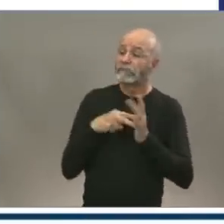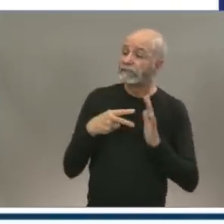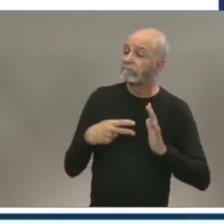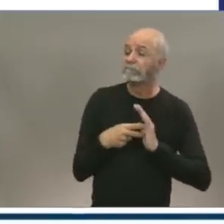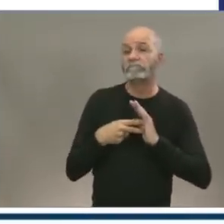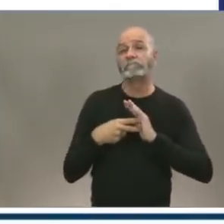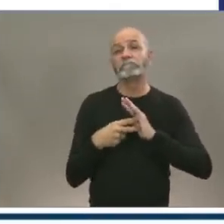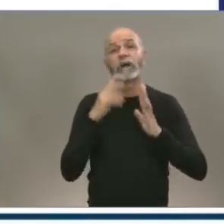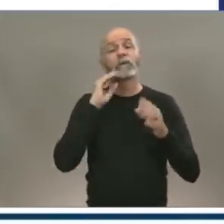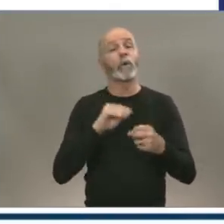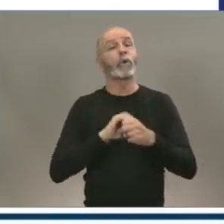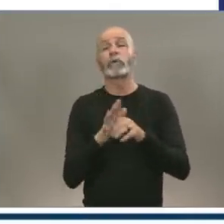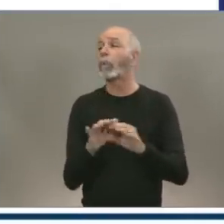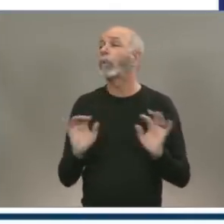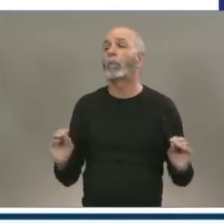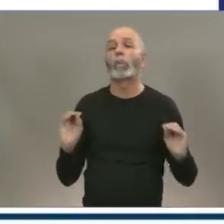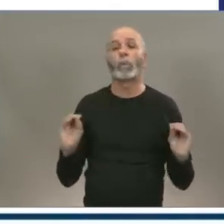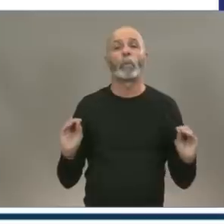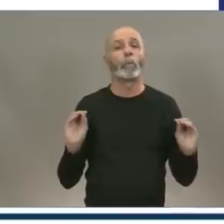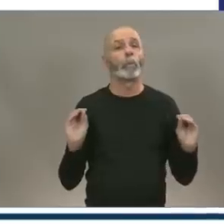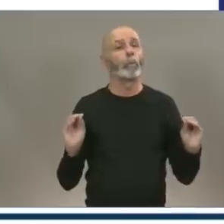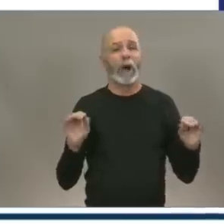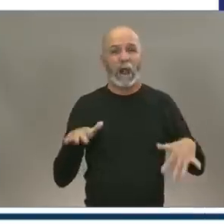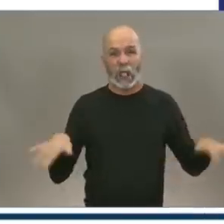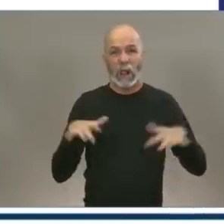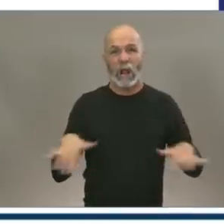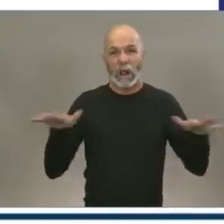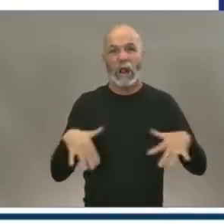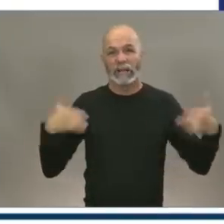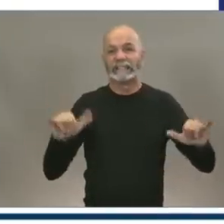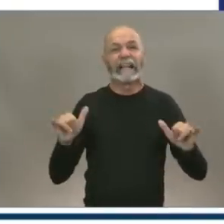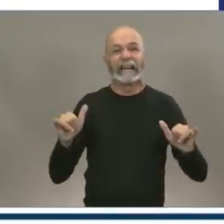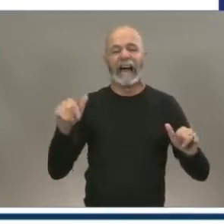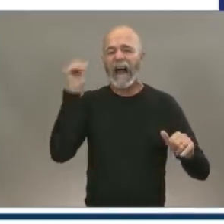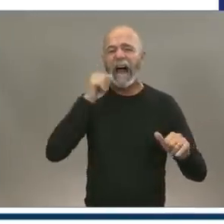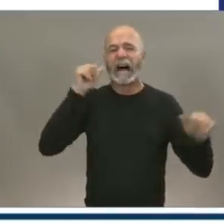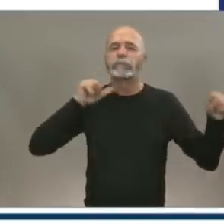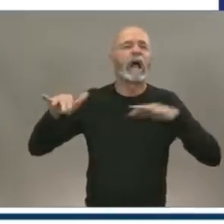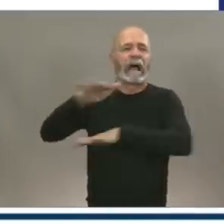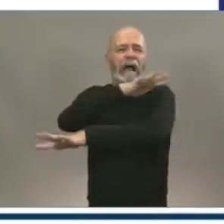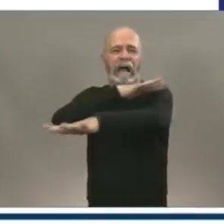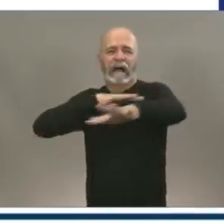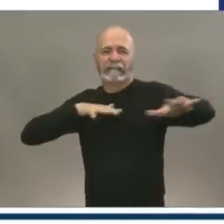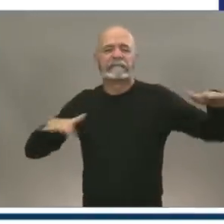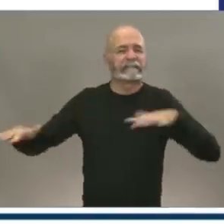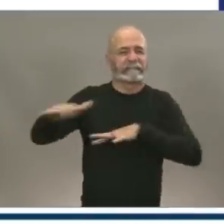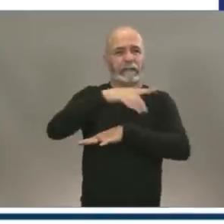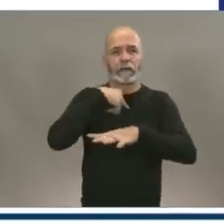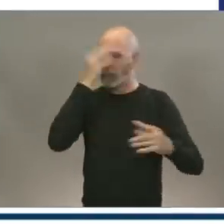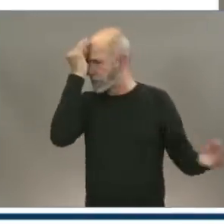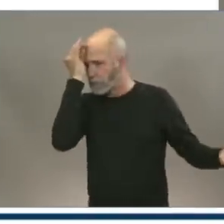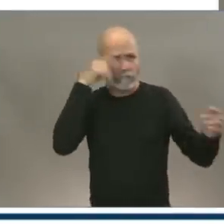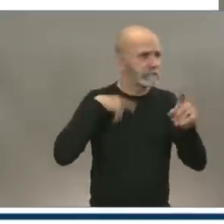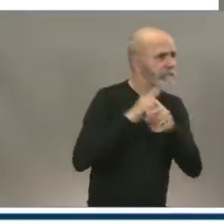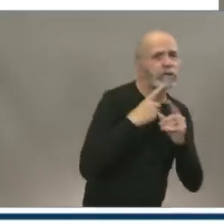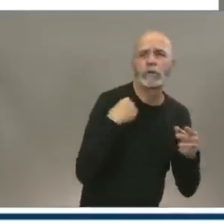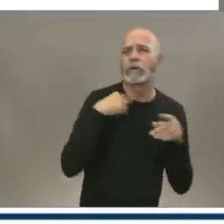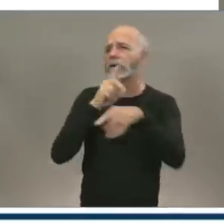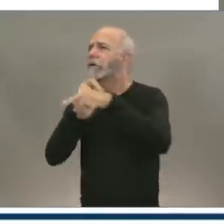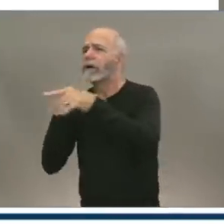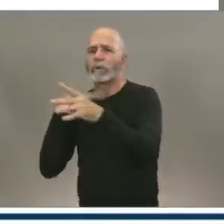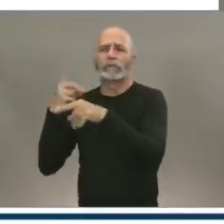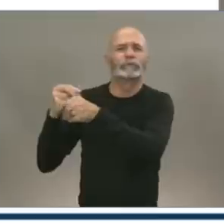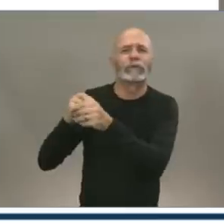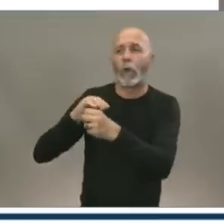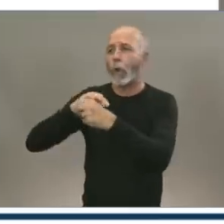COVID. We've got COVID all around us. That's why every day we need everybody to be thinking about, what do I need to do? Long-term care facilities